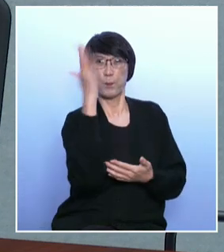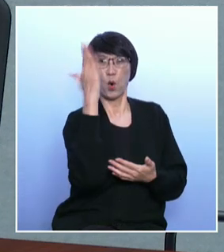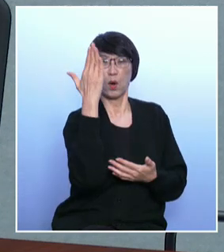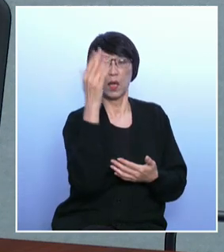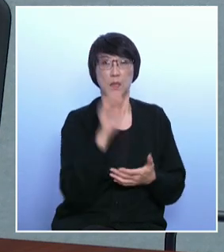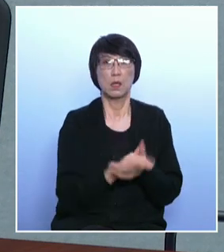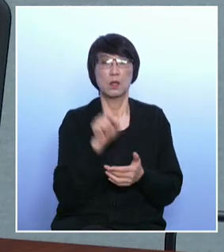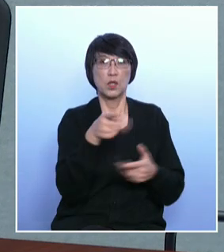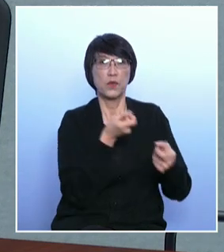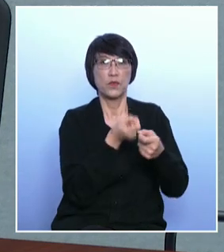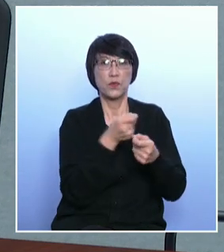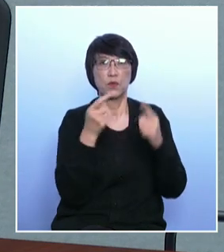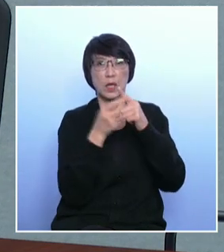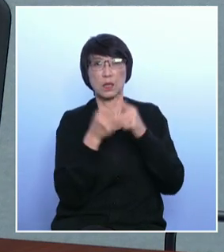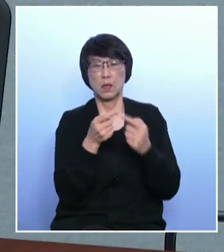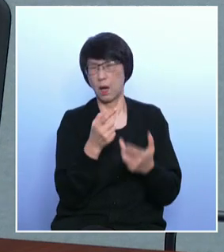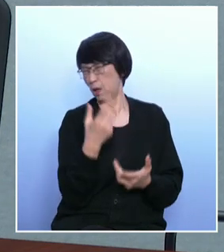facade of the buildings,